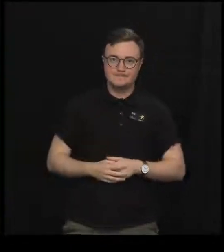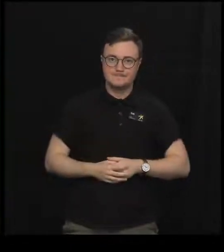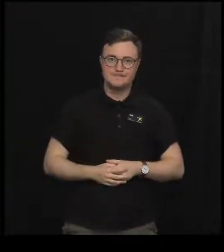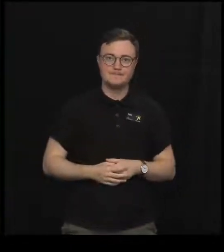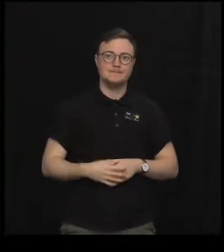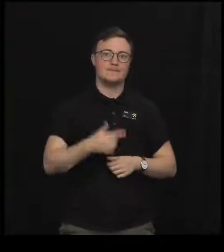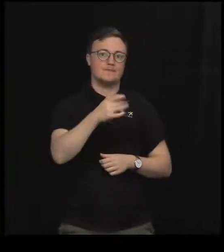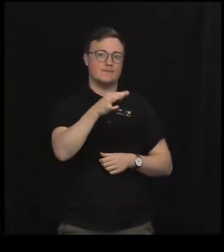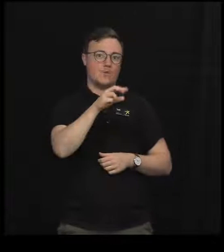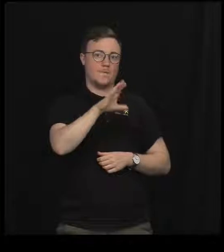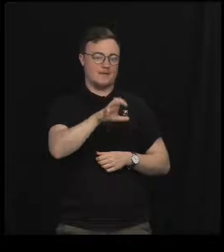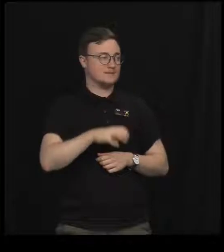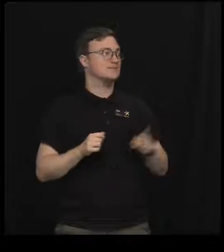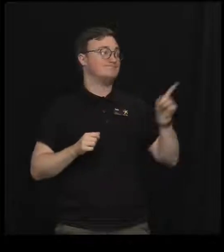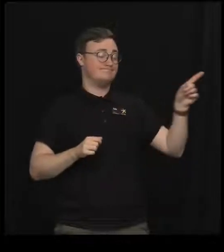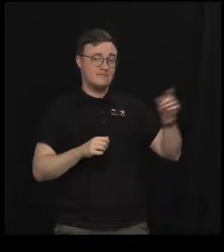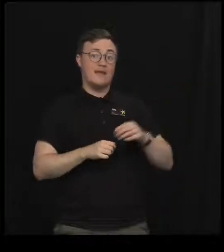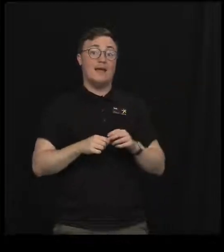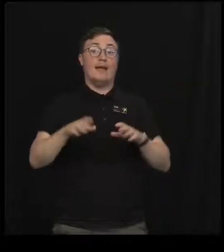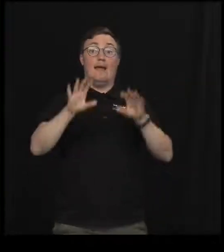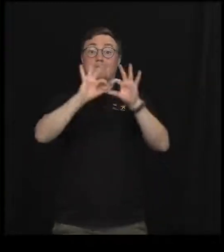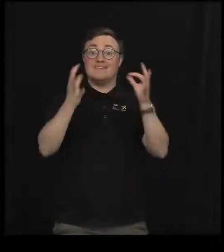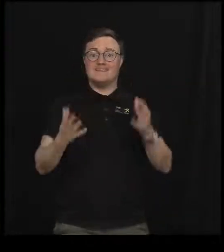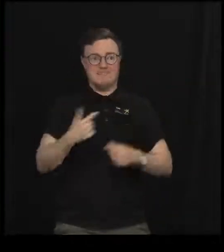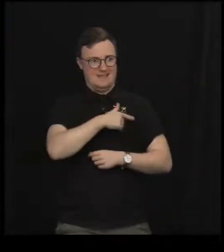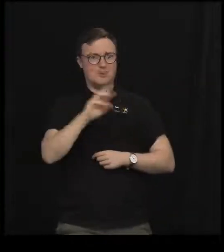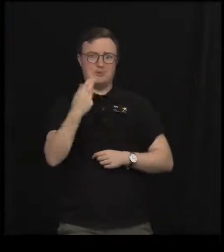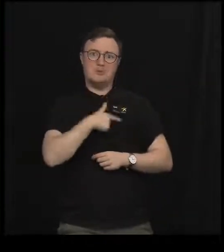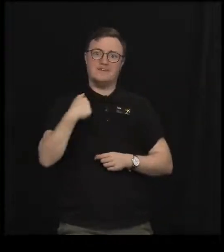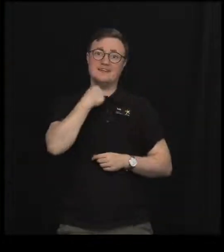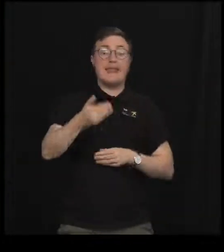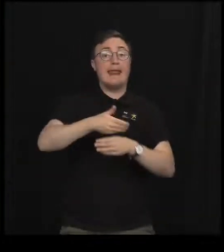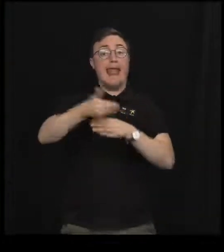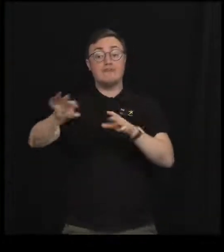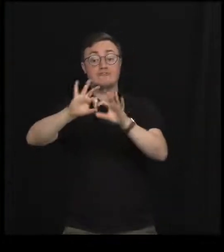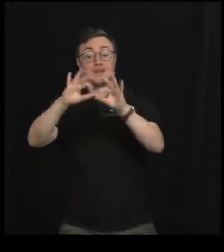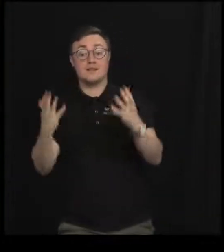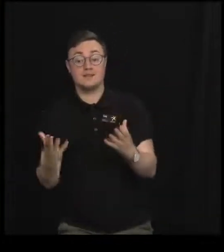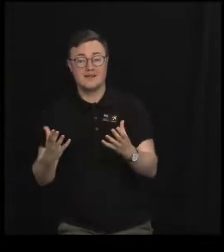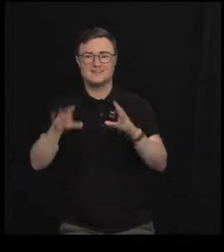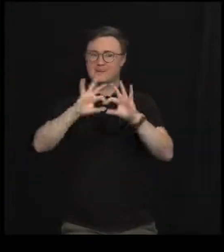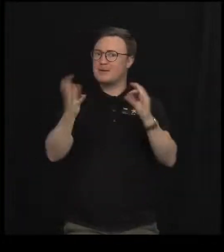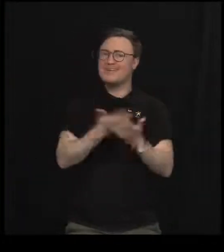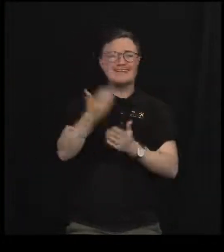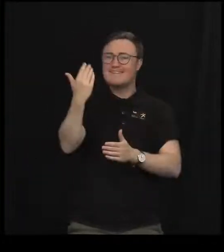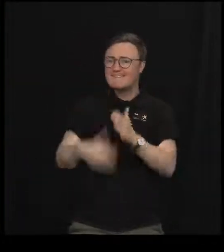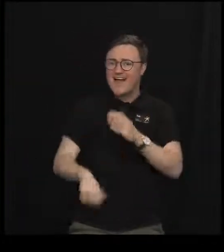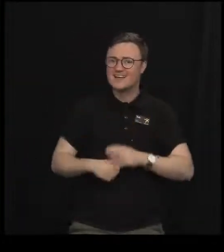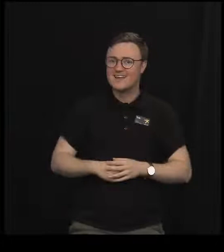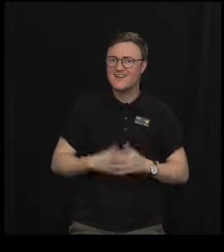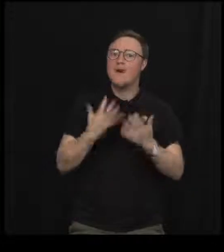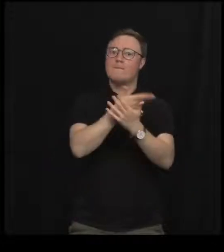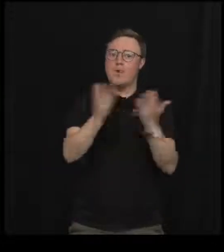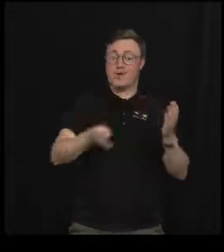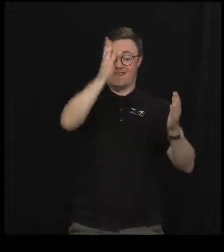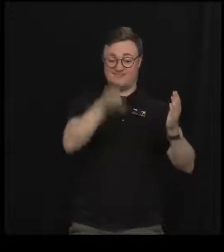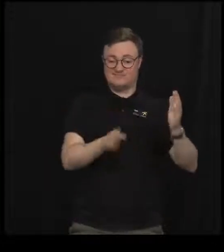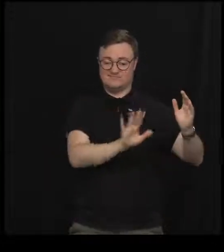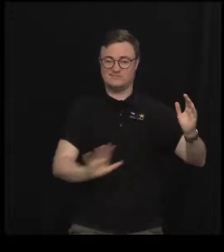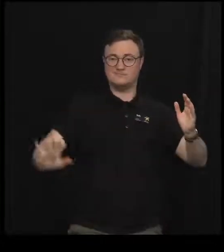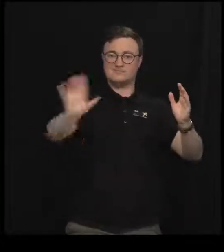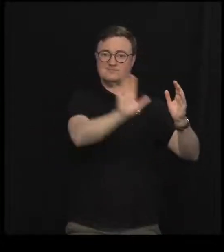So first, the pandemic is not behind us. In most of the countries in the global south, they are living the pandemic, right? Many of them are still not